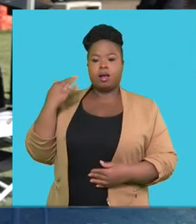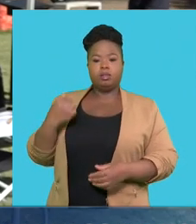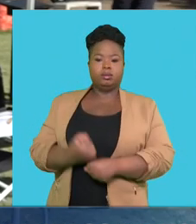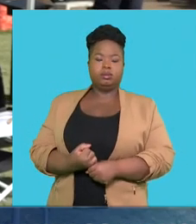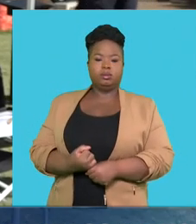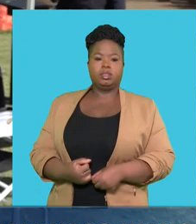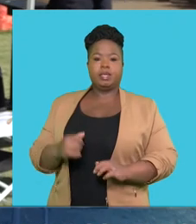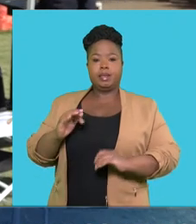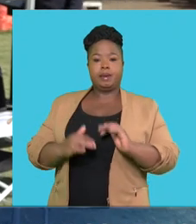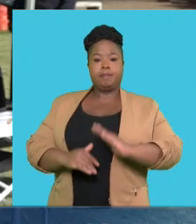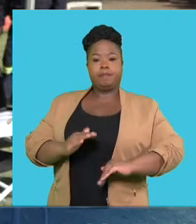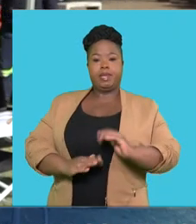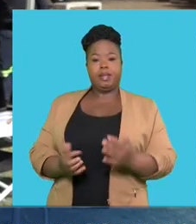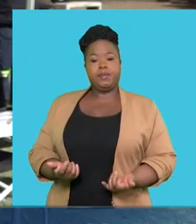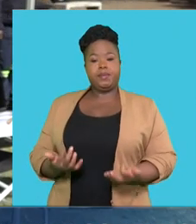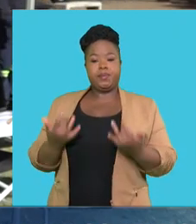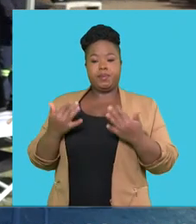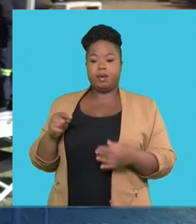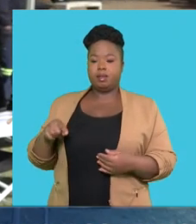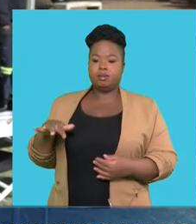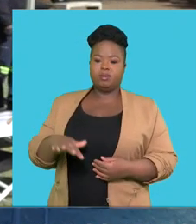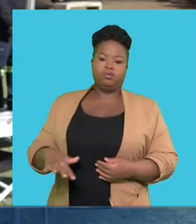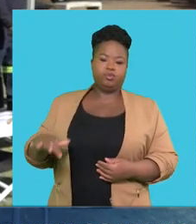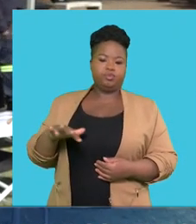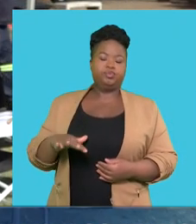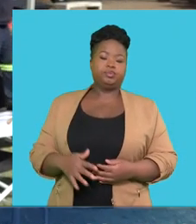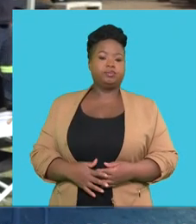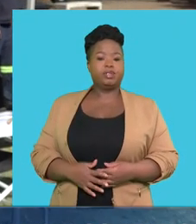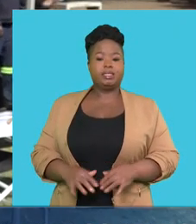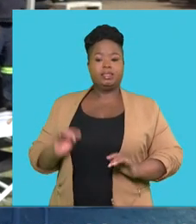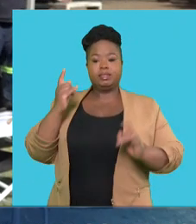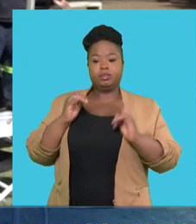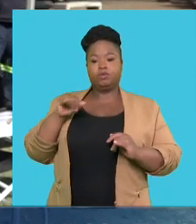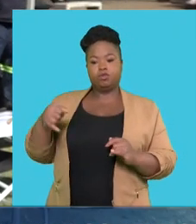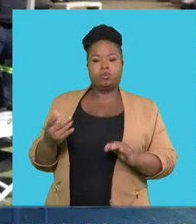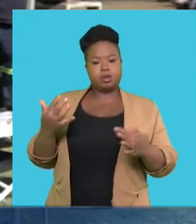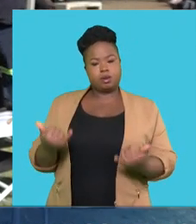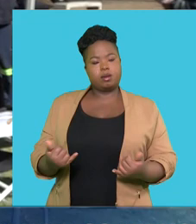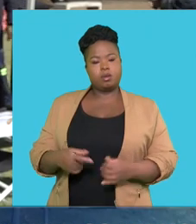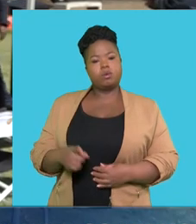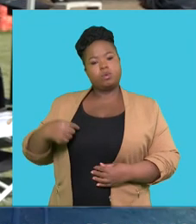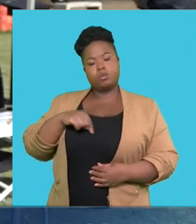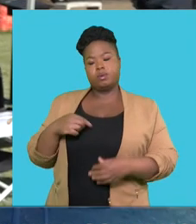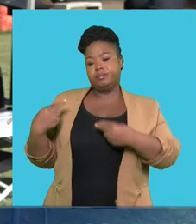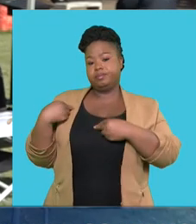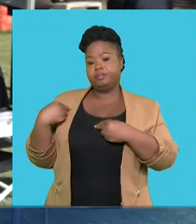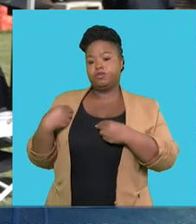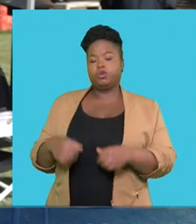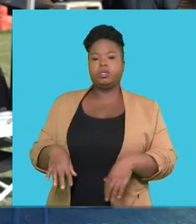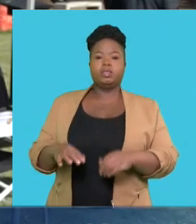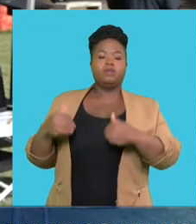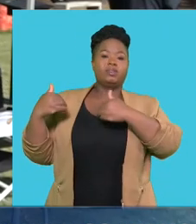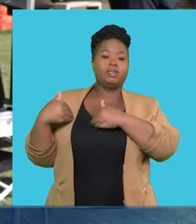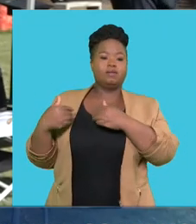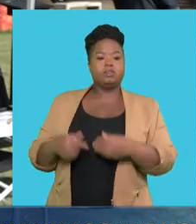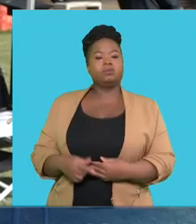a building fire around this area. And as the city, we are the custodian of safety, and we feel